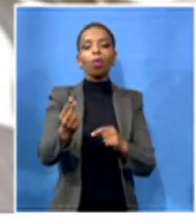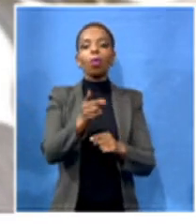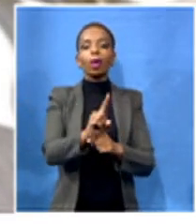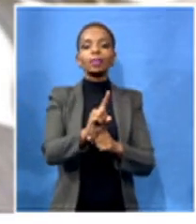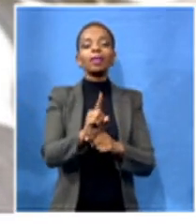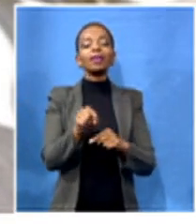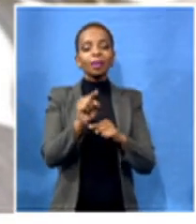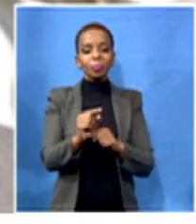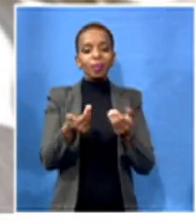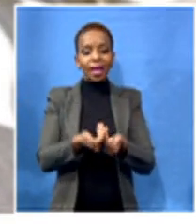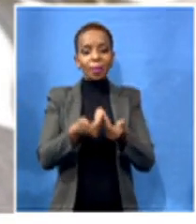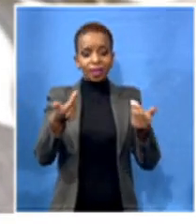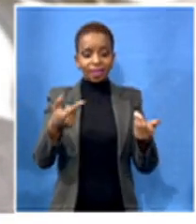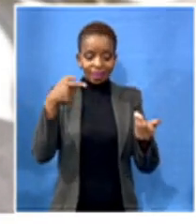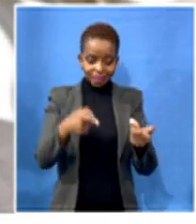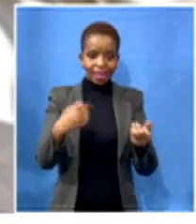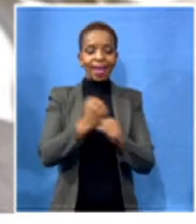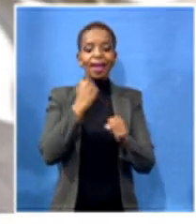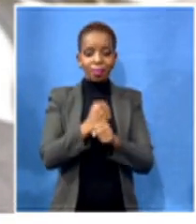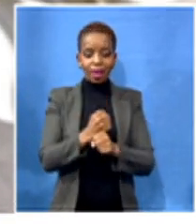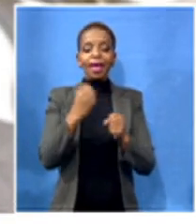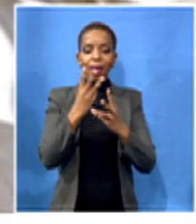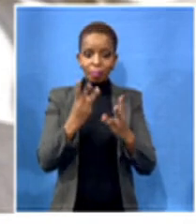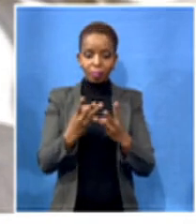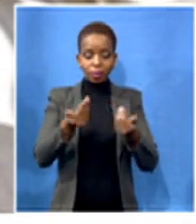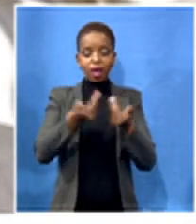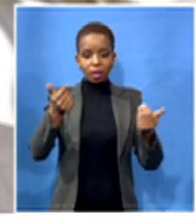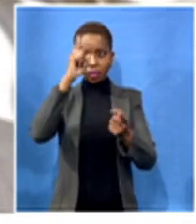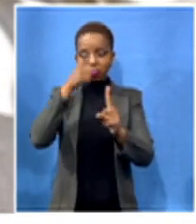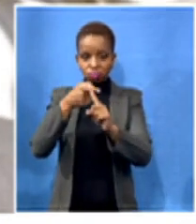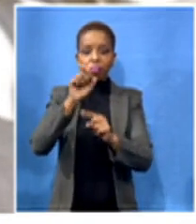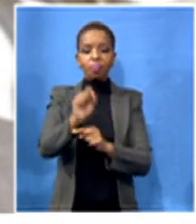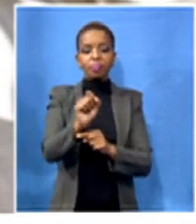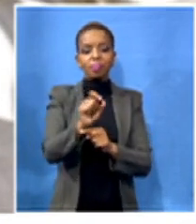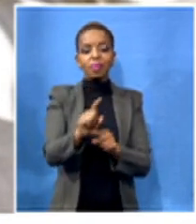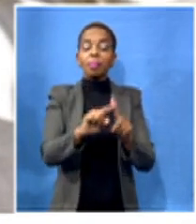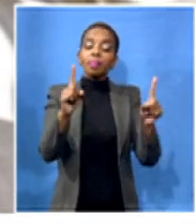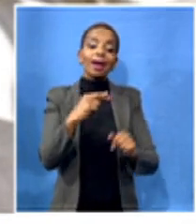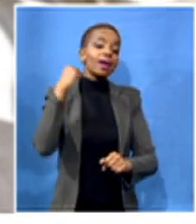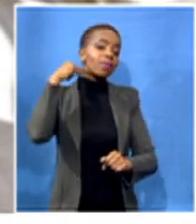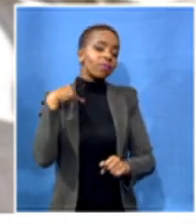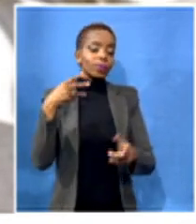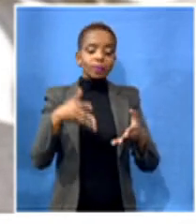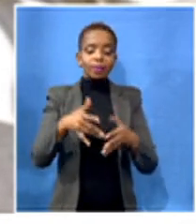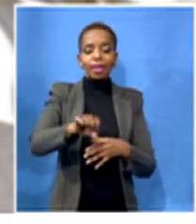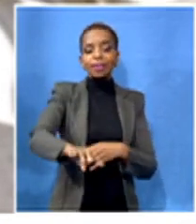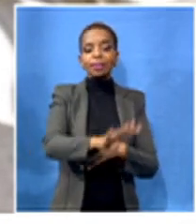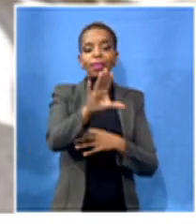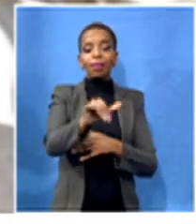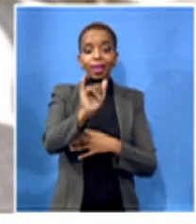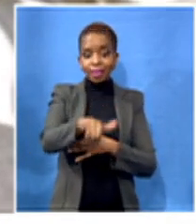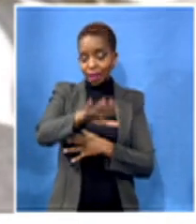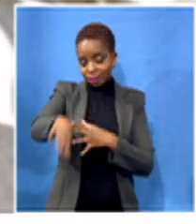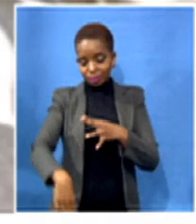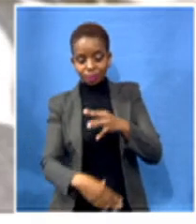deliberately designed to make people unequal. And unfortunately, in South Africa, that added the complexion